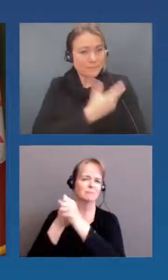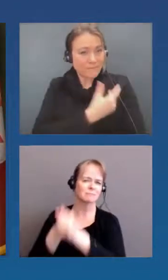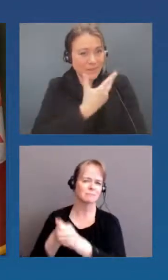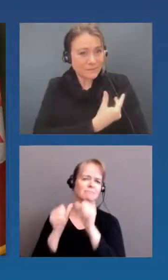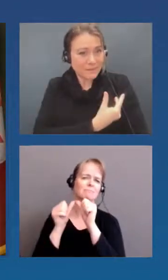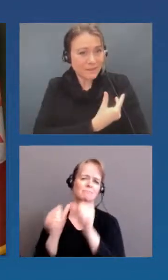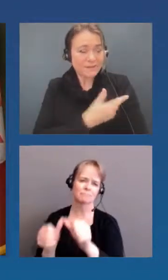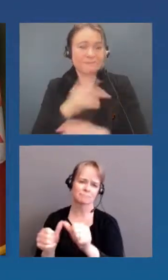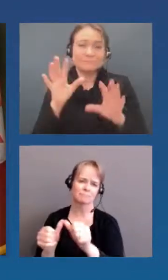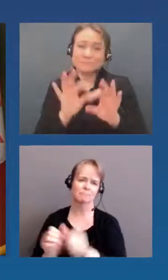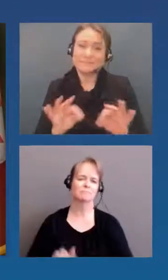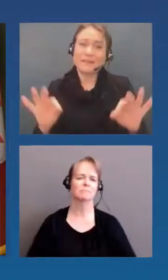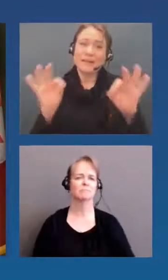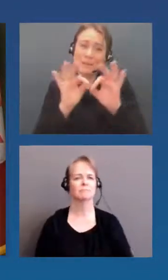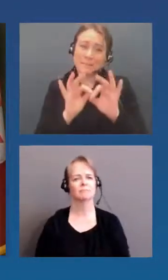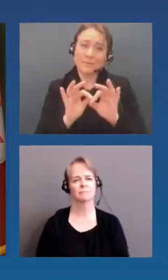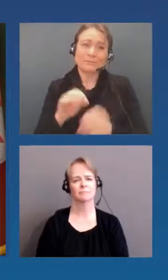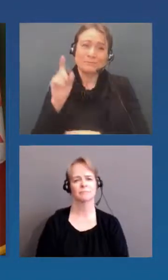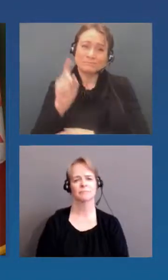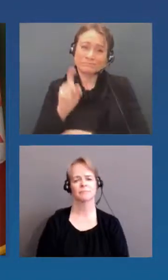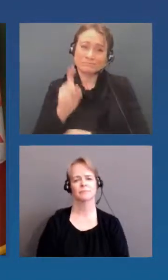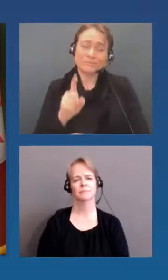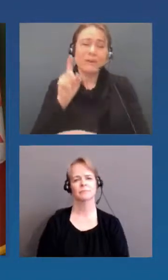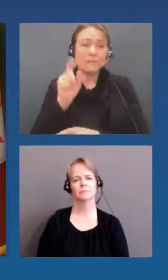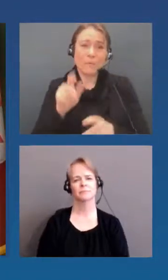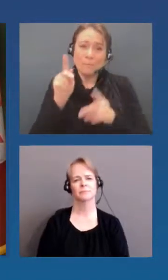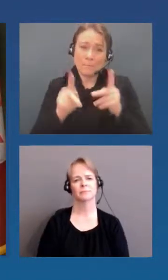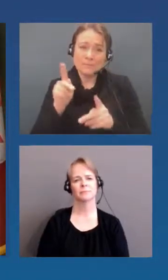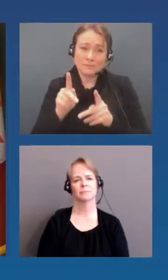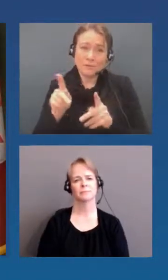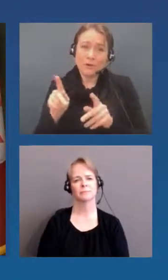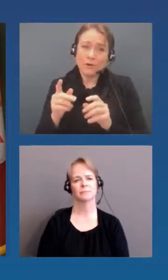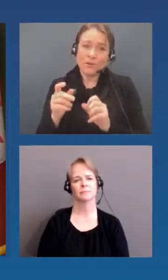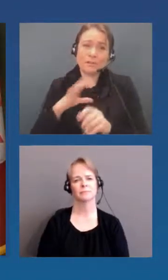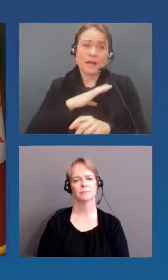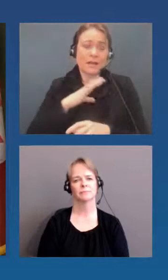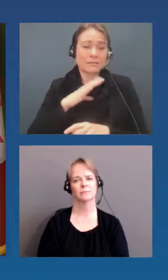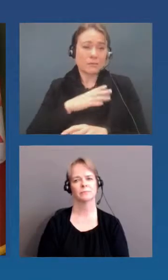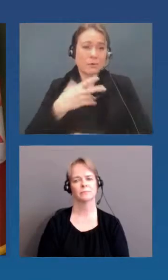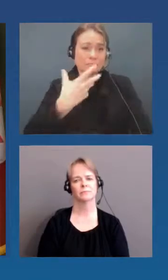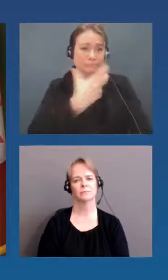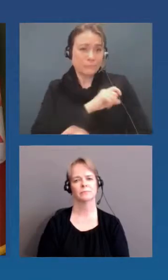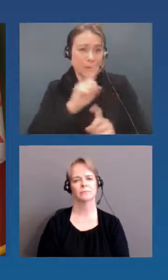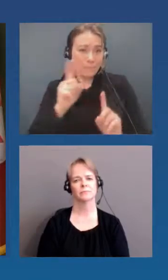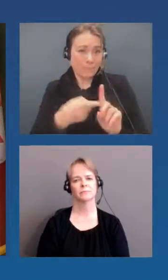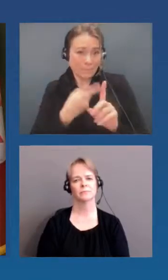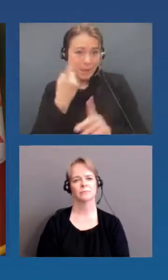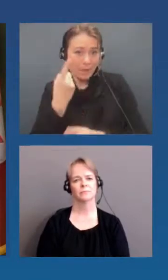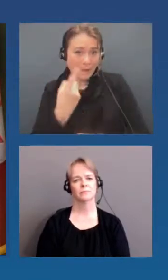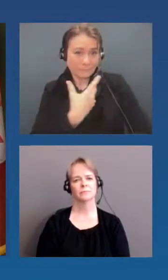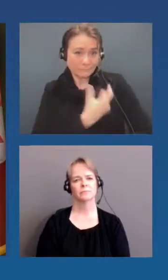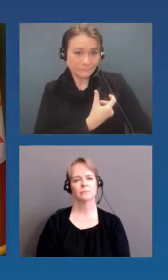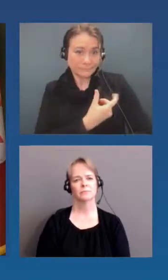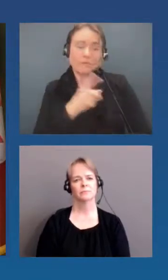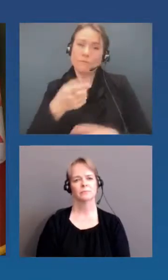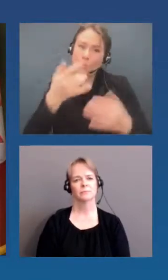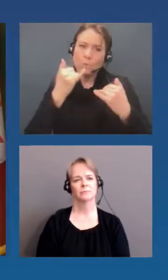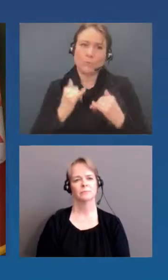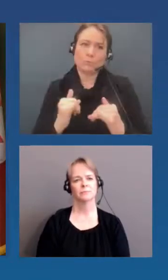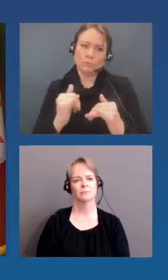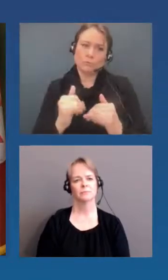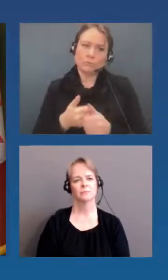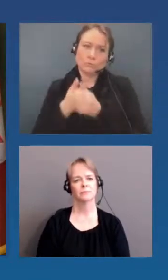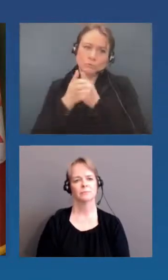vaccination, il est toujours essentiel que tout le monde, y compris ceux qui ont déjà reçu leur première dose de vaccin, continue à suivre